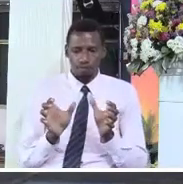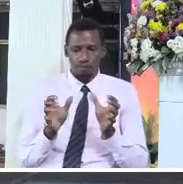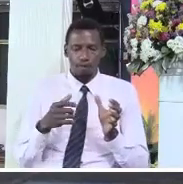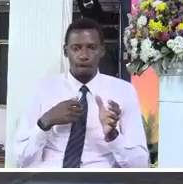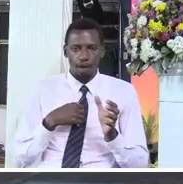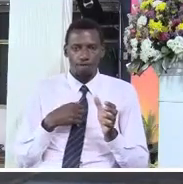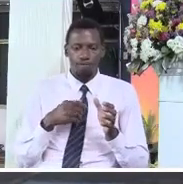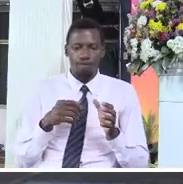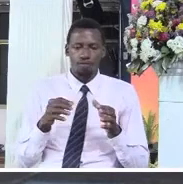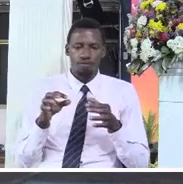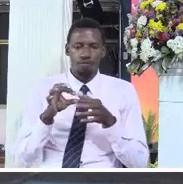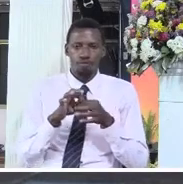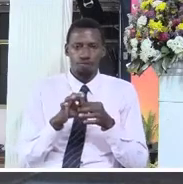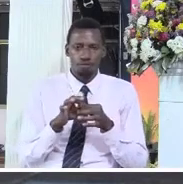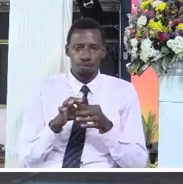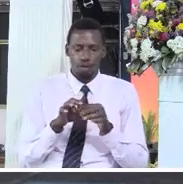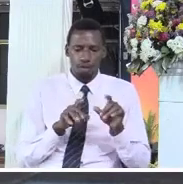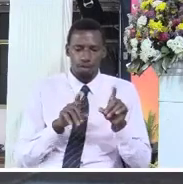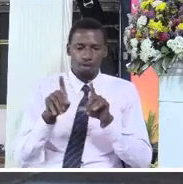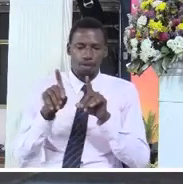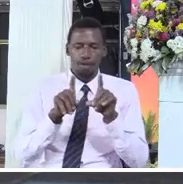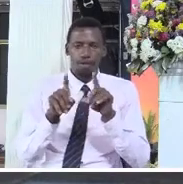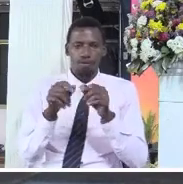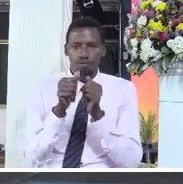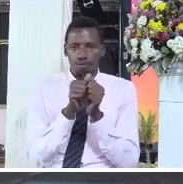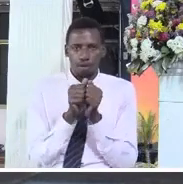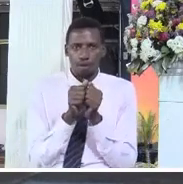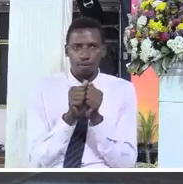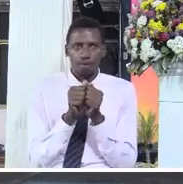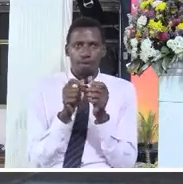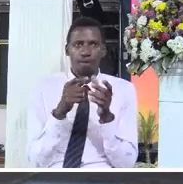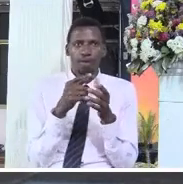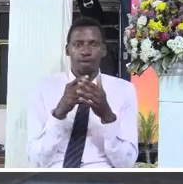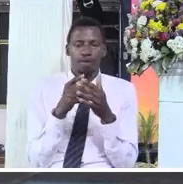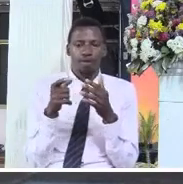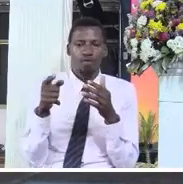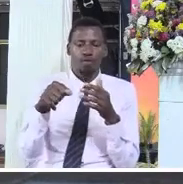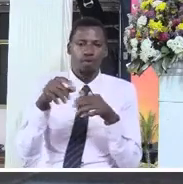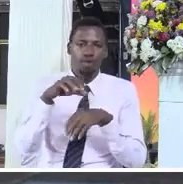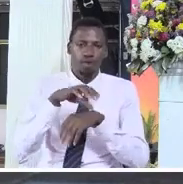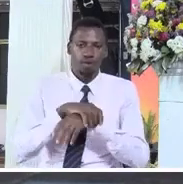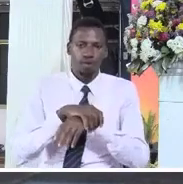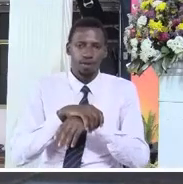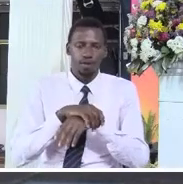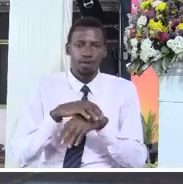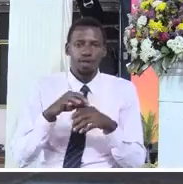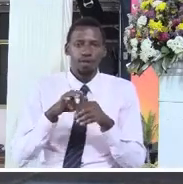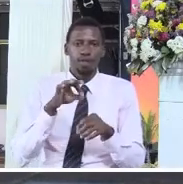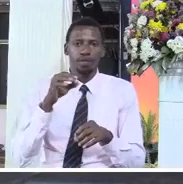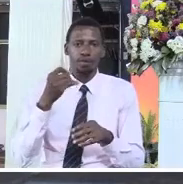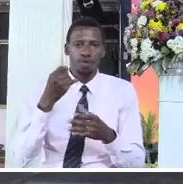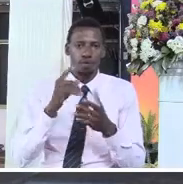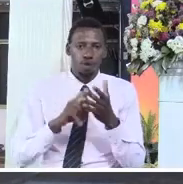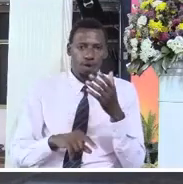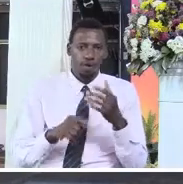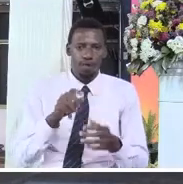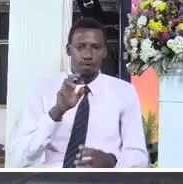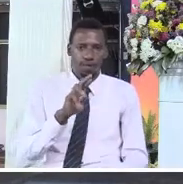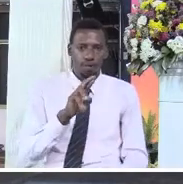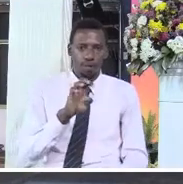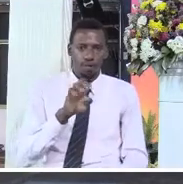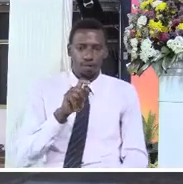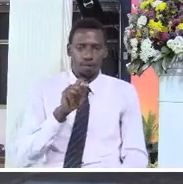rallies together, and I think that is where we caught the spirit of retreats across the East